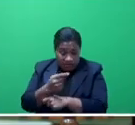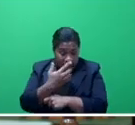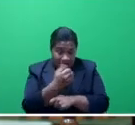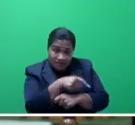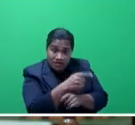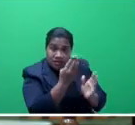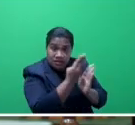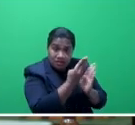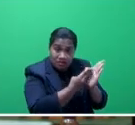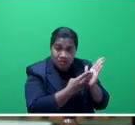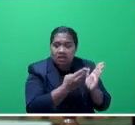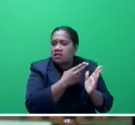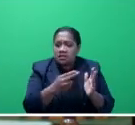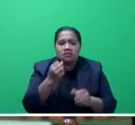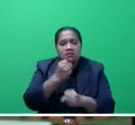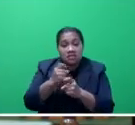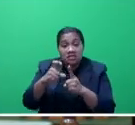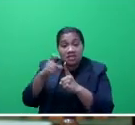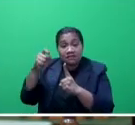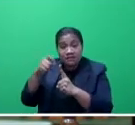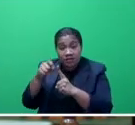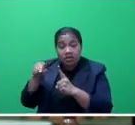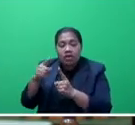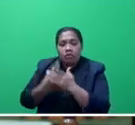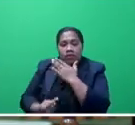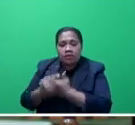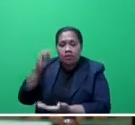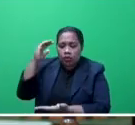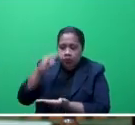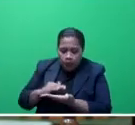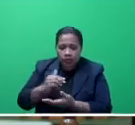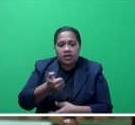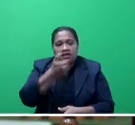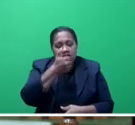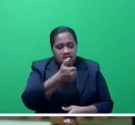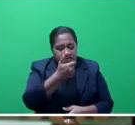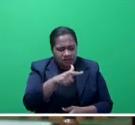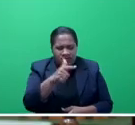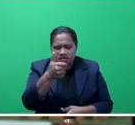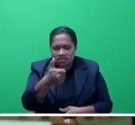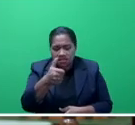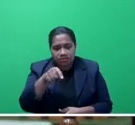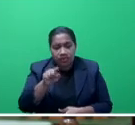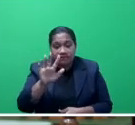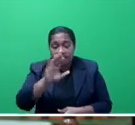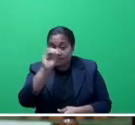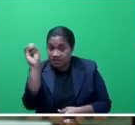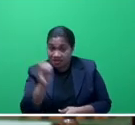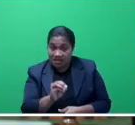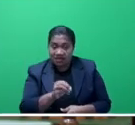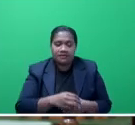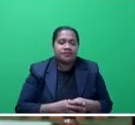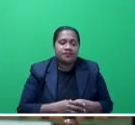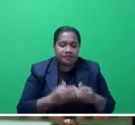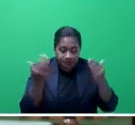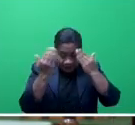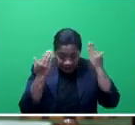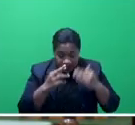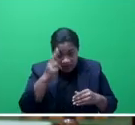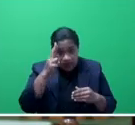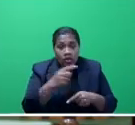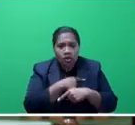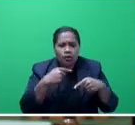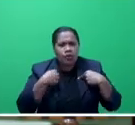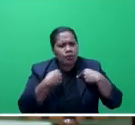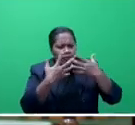to GDP ratio would have been much lower at 76.5% of GDP. Mr. Speaker, sir, we were able to achieve